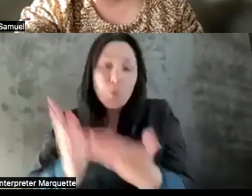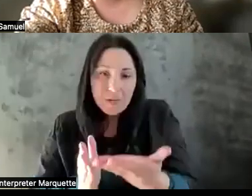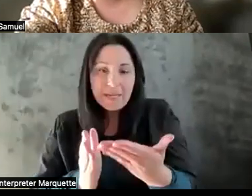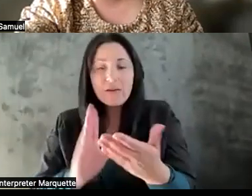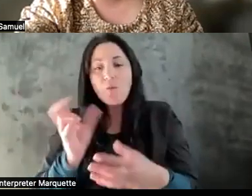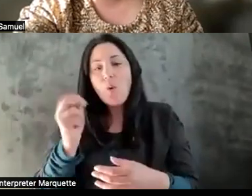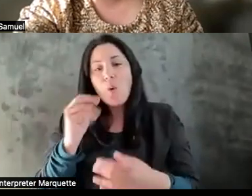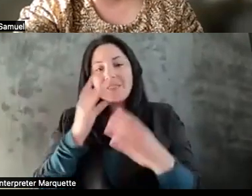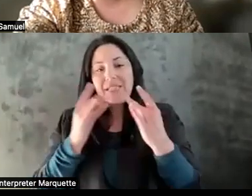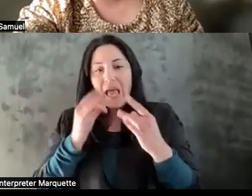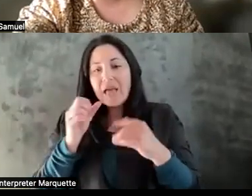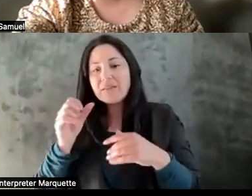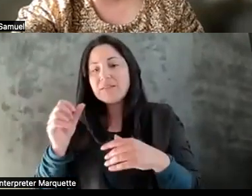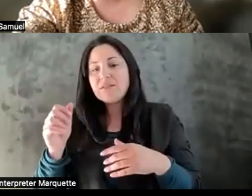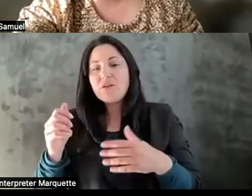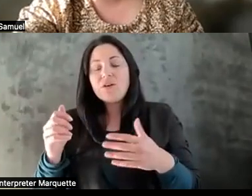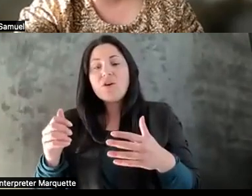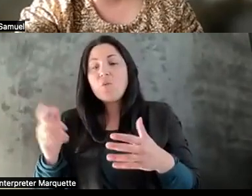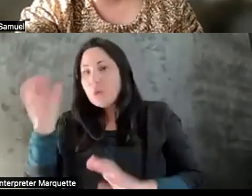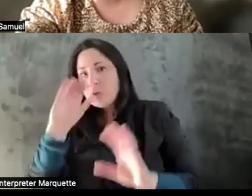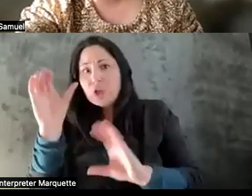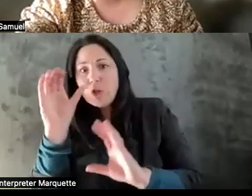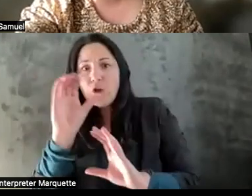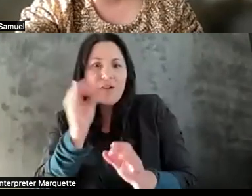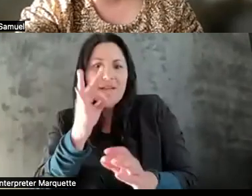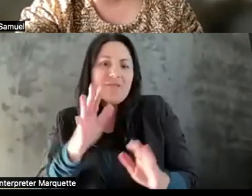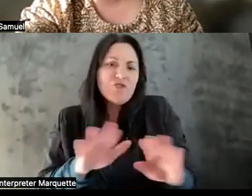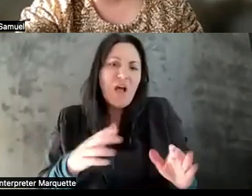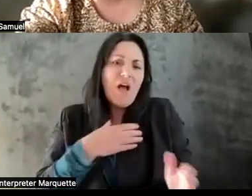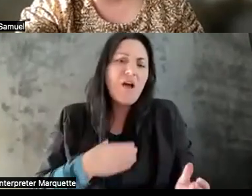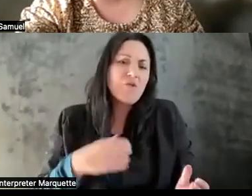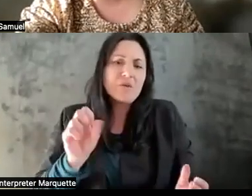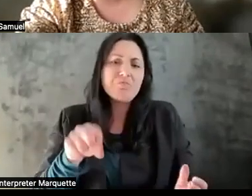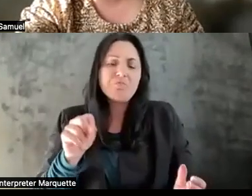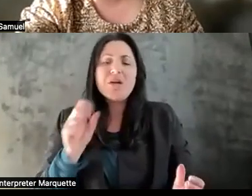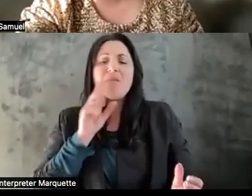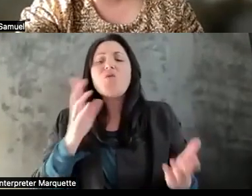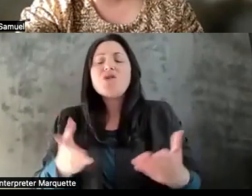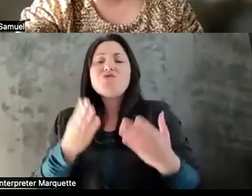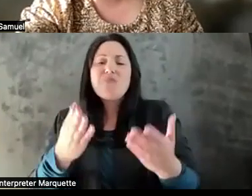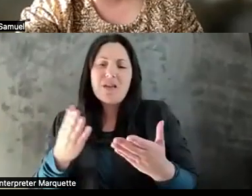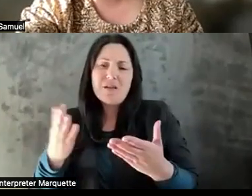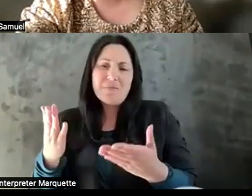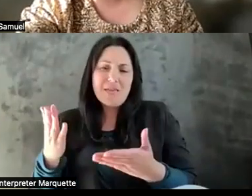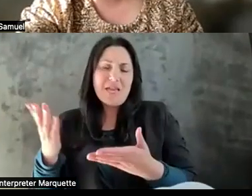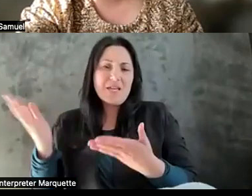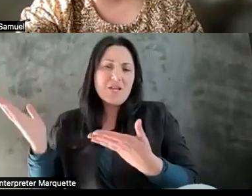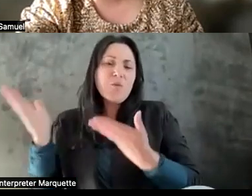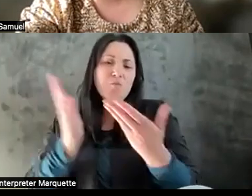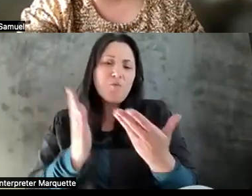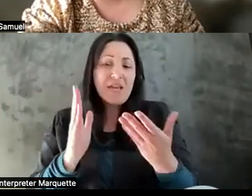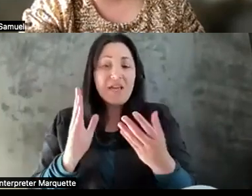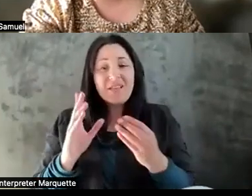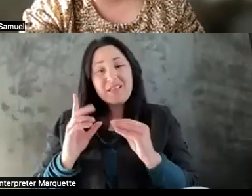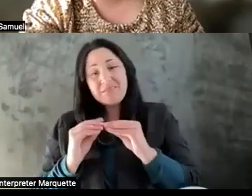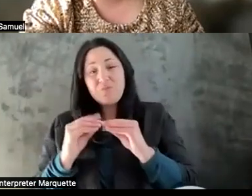snacks. We're not going to let anybody go hungry, and we'll hunt down snacks if we have to. But we do recommend packing at least 1 snack, because there is a chance that we